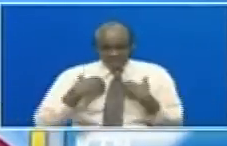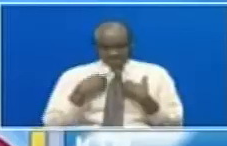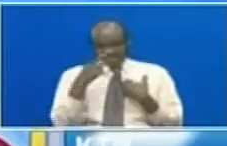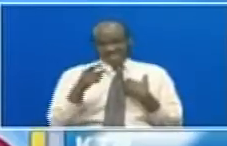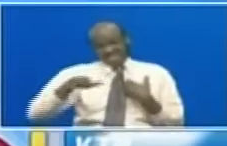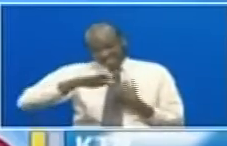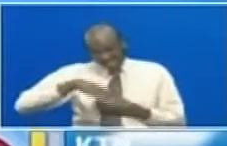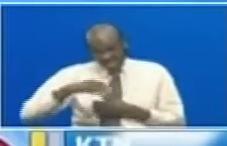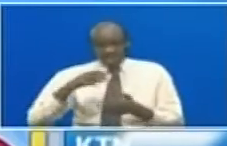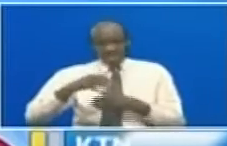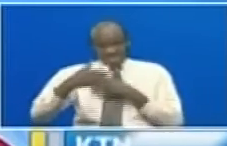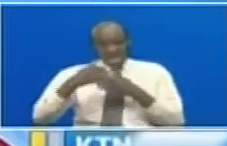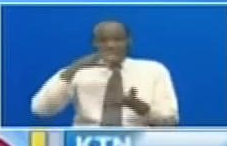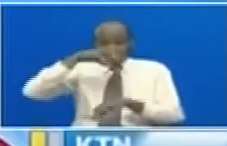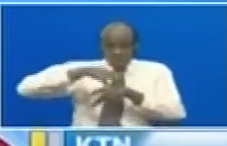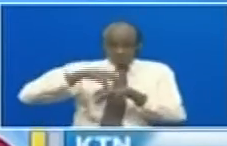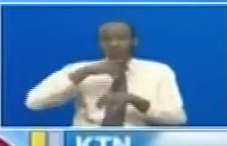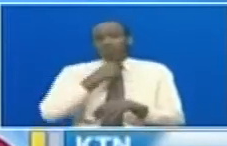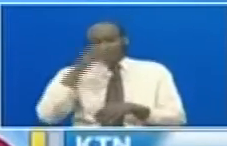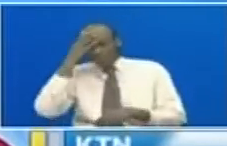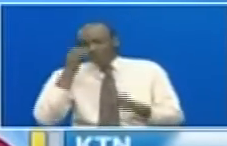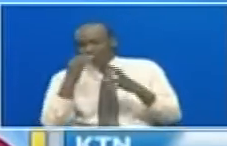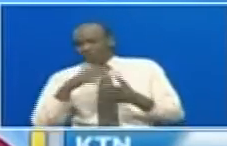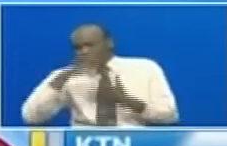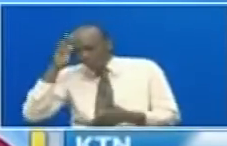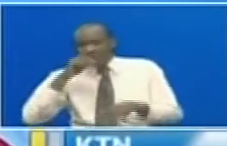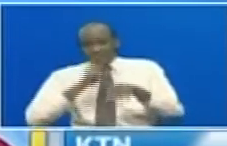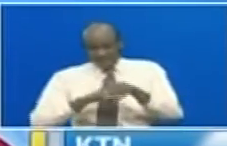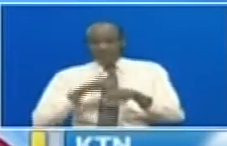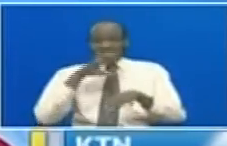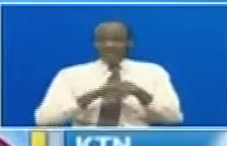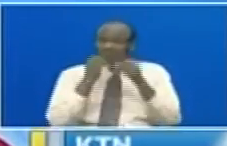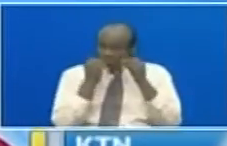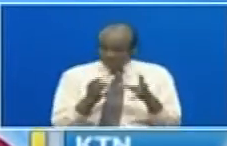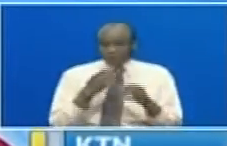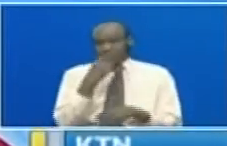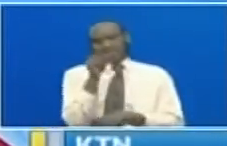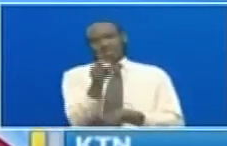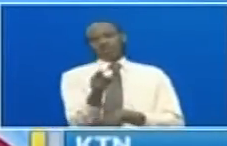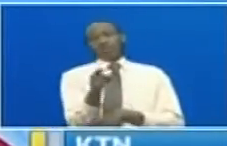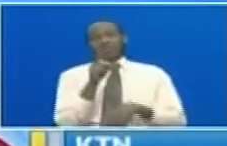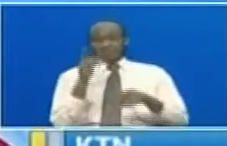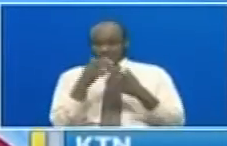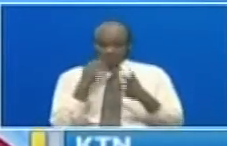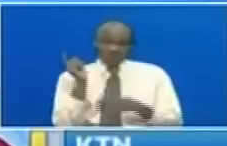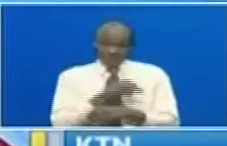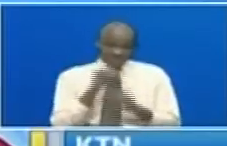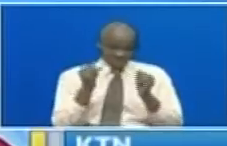it's next to a mosque. We're still trying to figure out some of the details. Once we get them, of course, we'll run them by you. Just before we end this